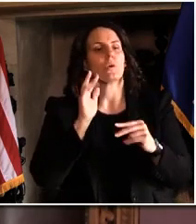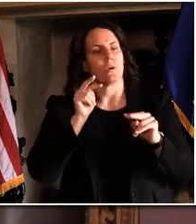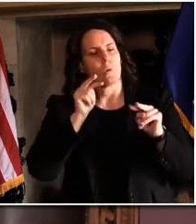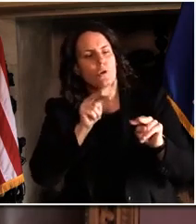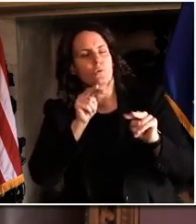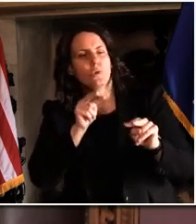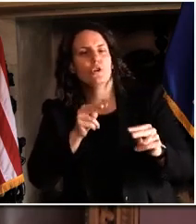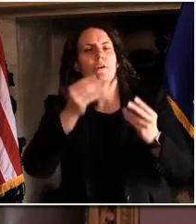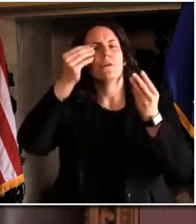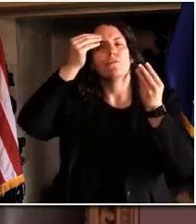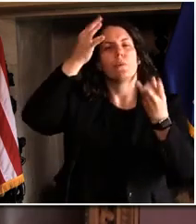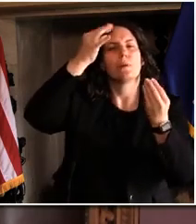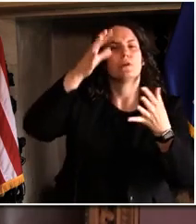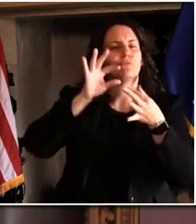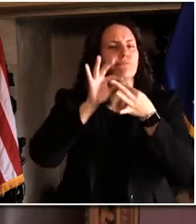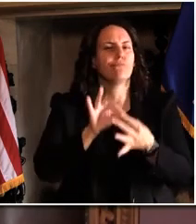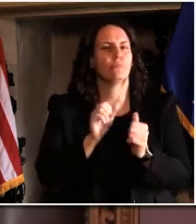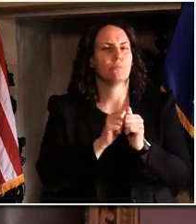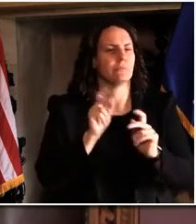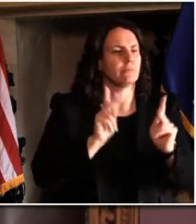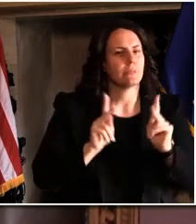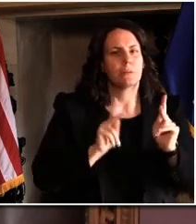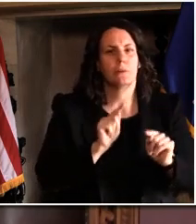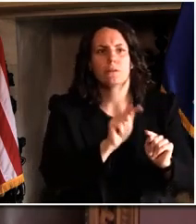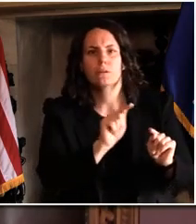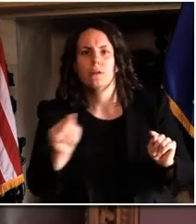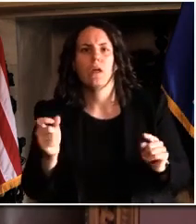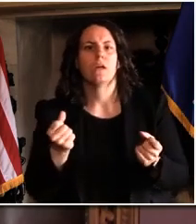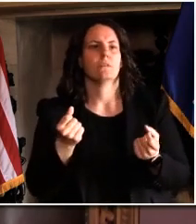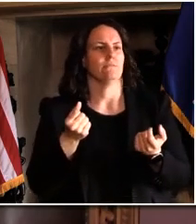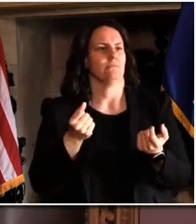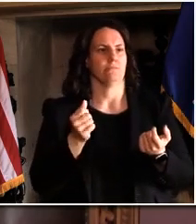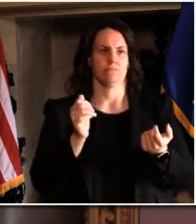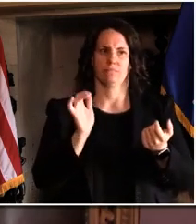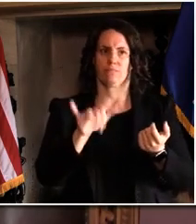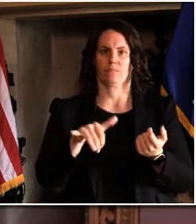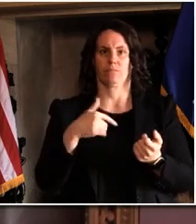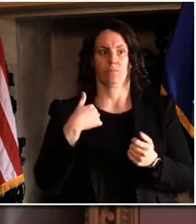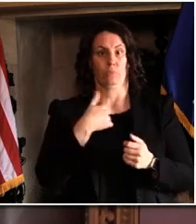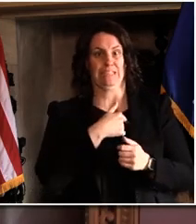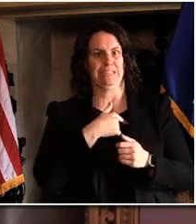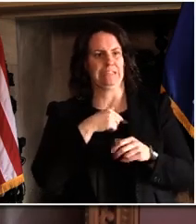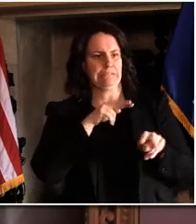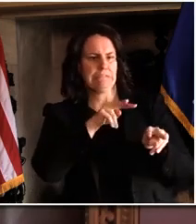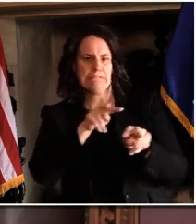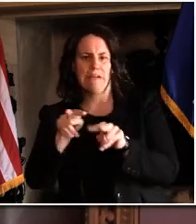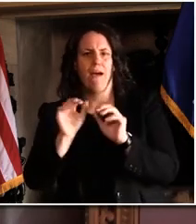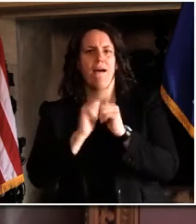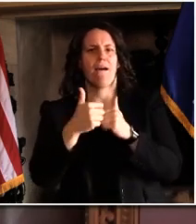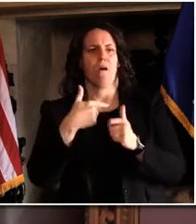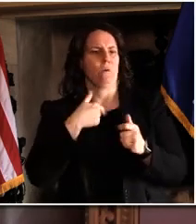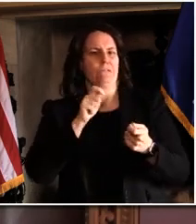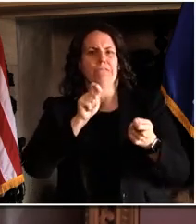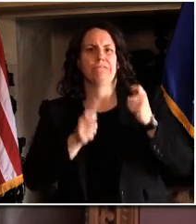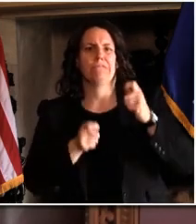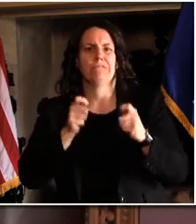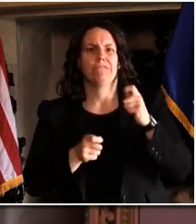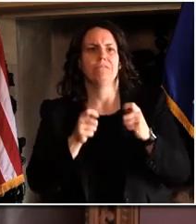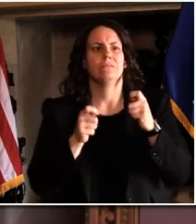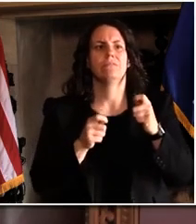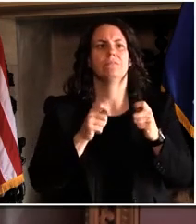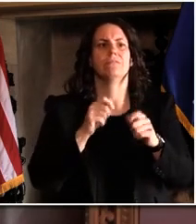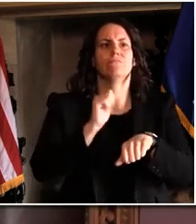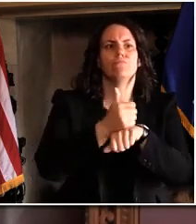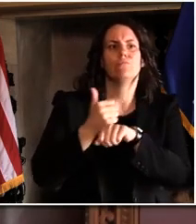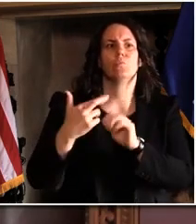perspective, but also to ensure that swift action is taken against price gouging in our communities. While most Wisconsinites are good